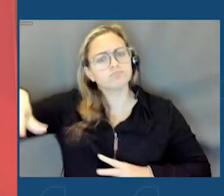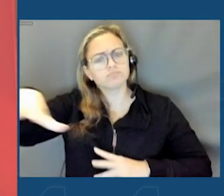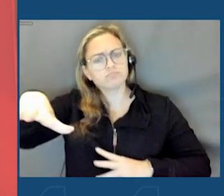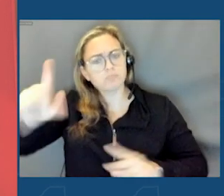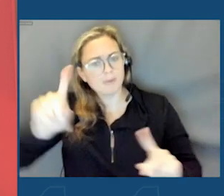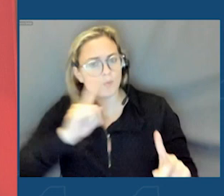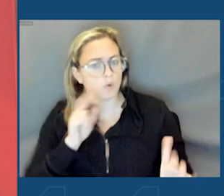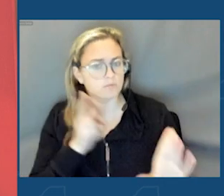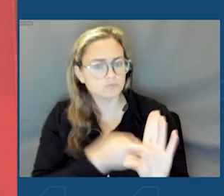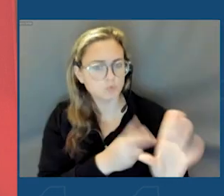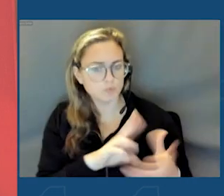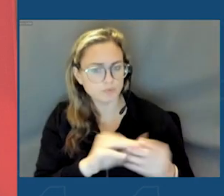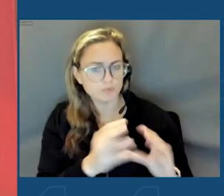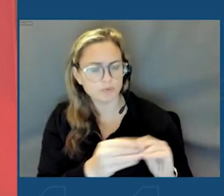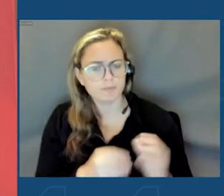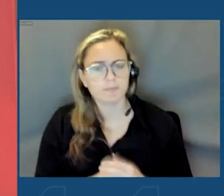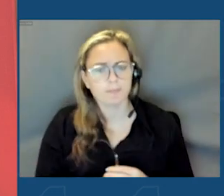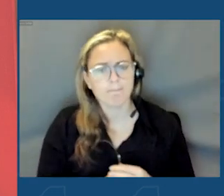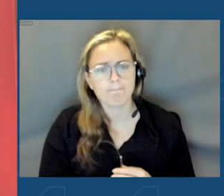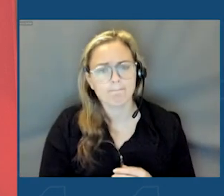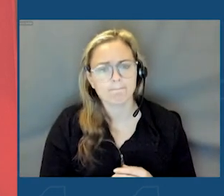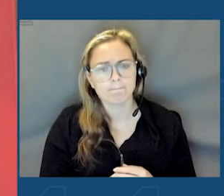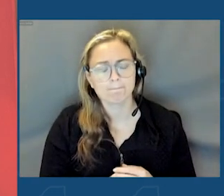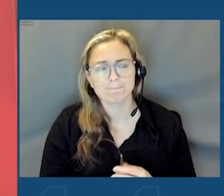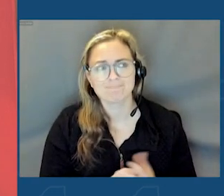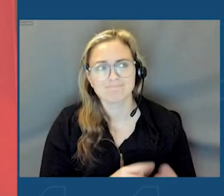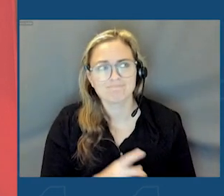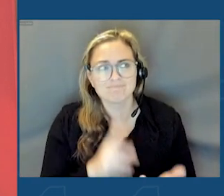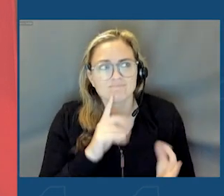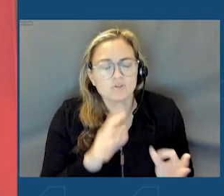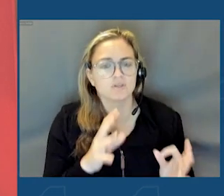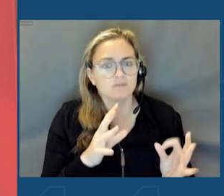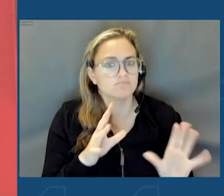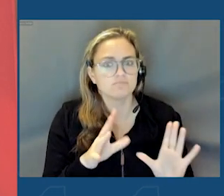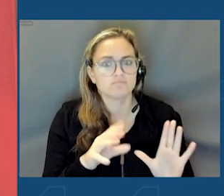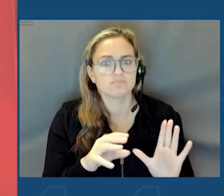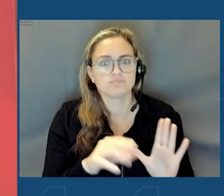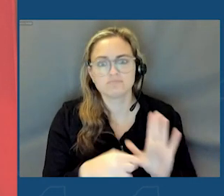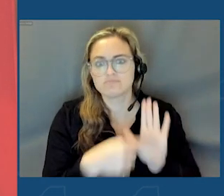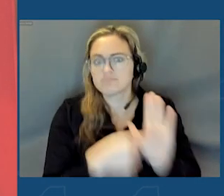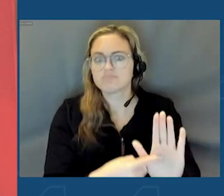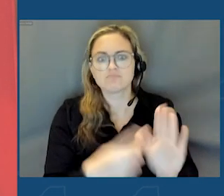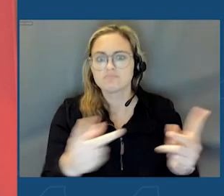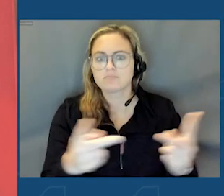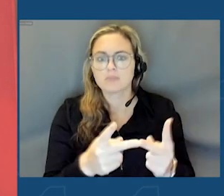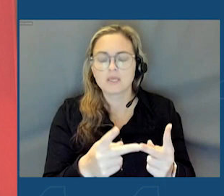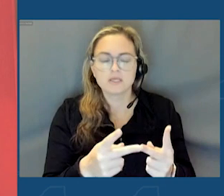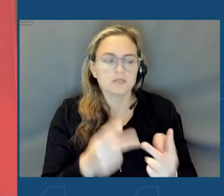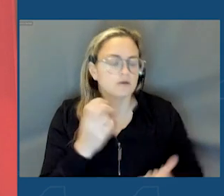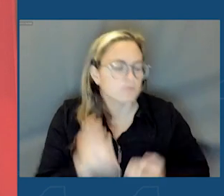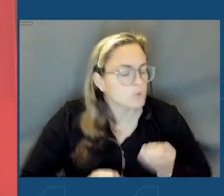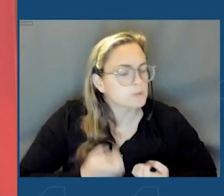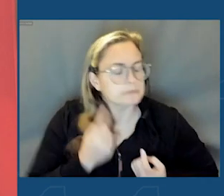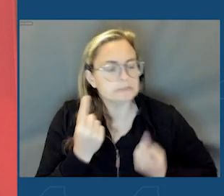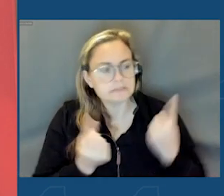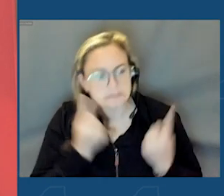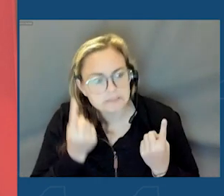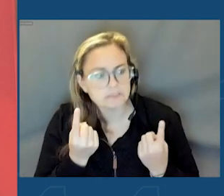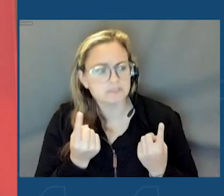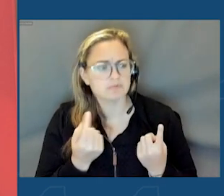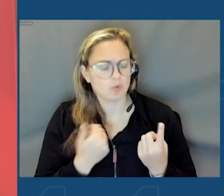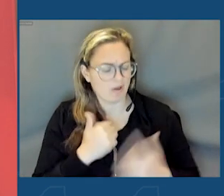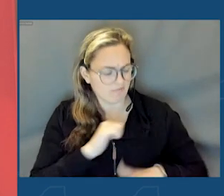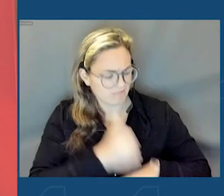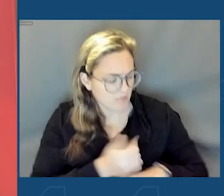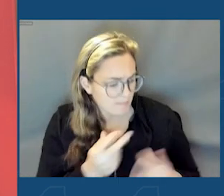story. And it is just an iconic place that evokes so many emotions and thoughts, but to have this be a place where we